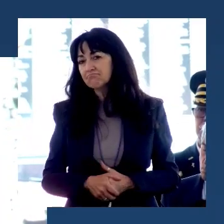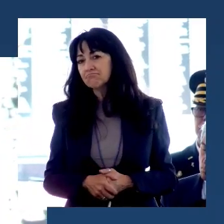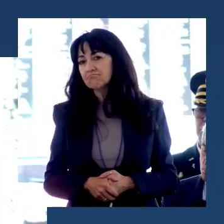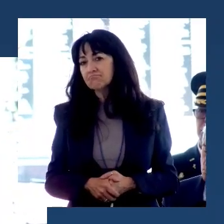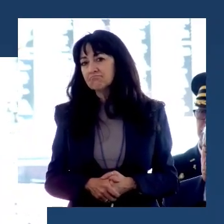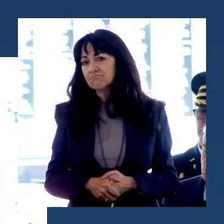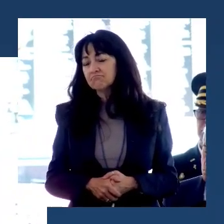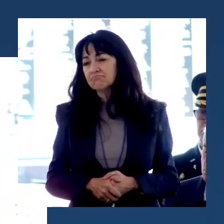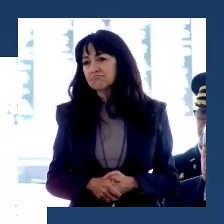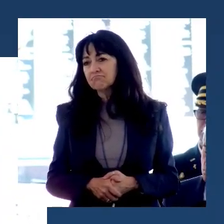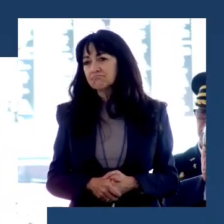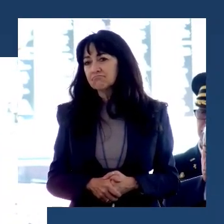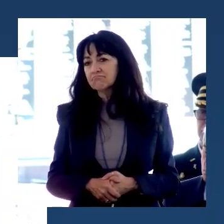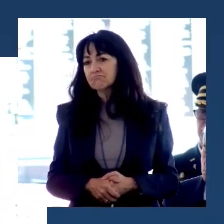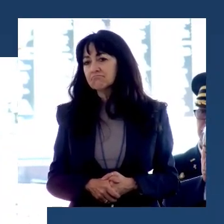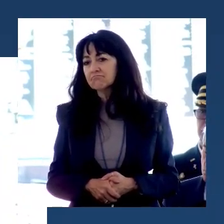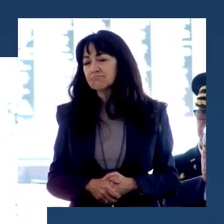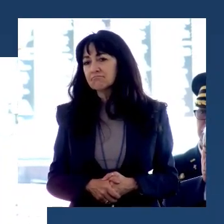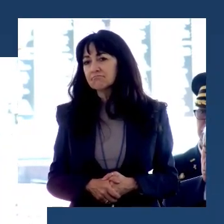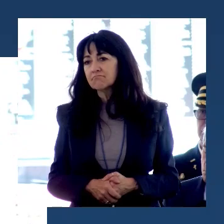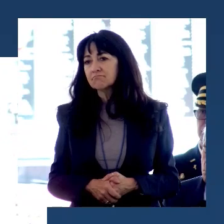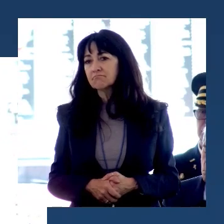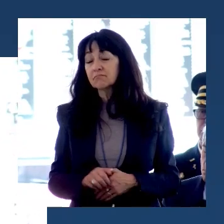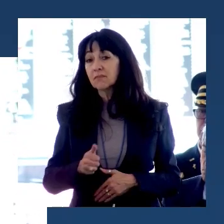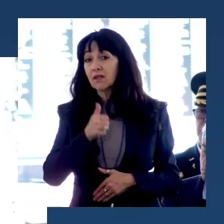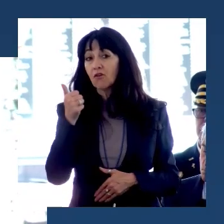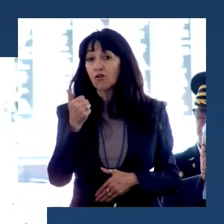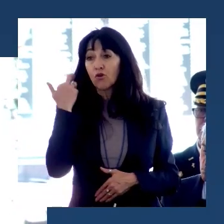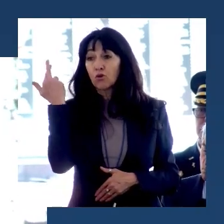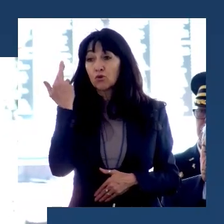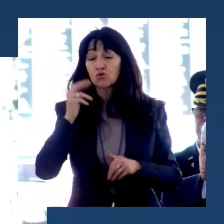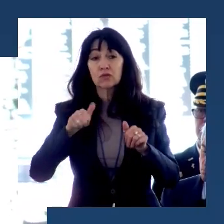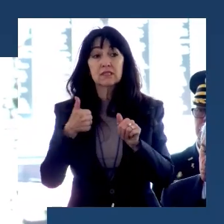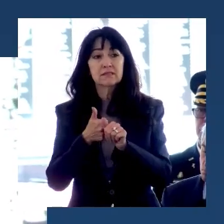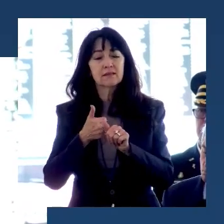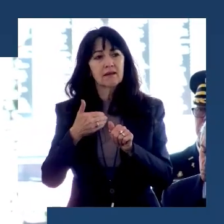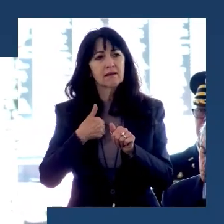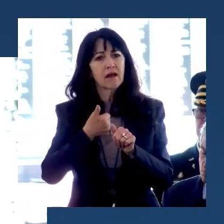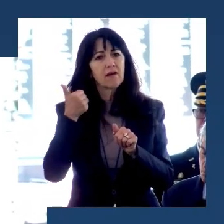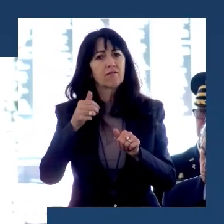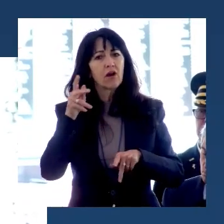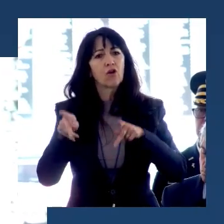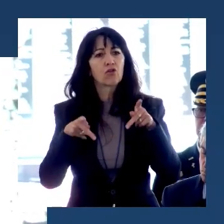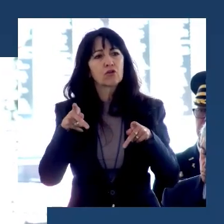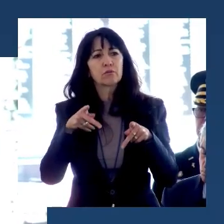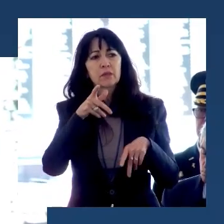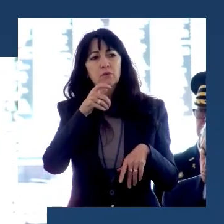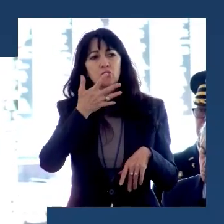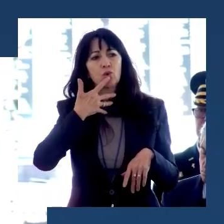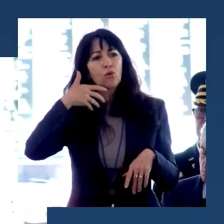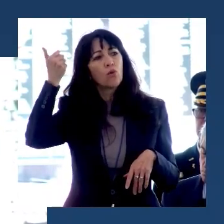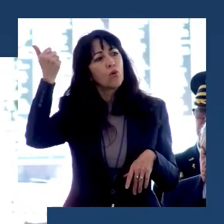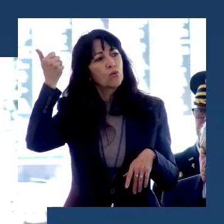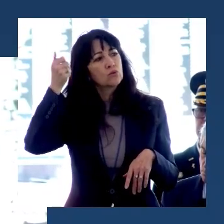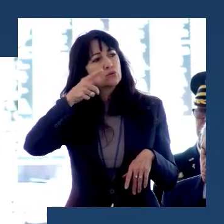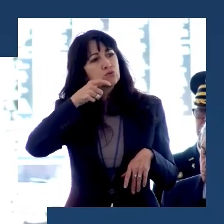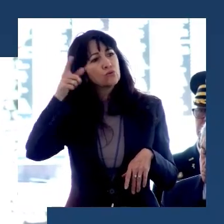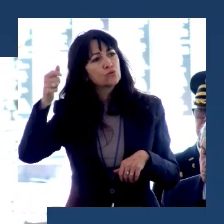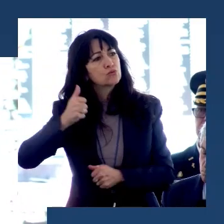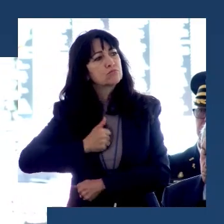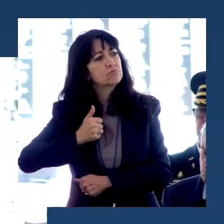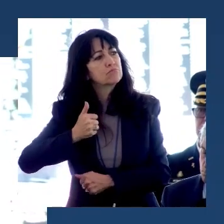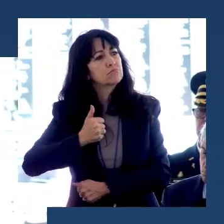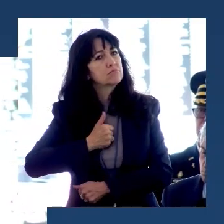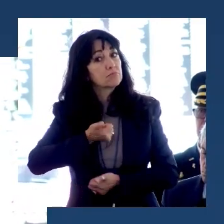Another reason is that we have folks from older generations who served who never have talked about